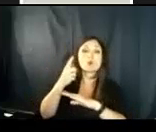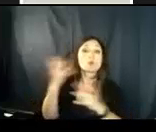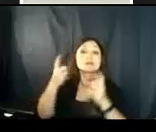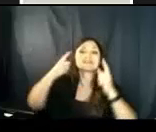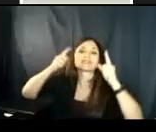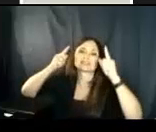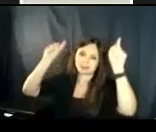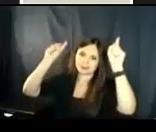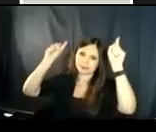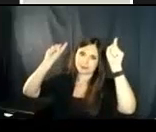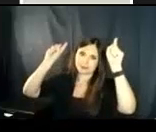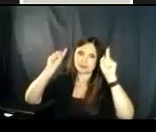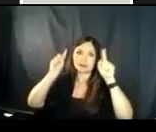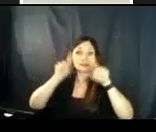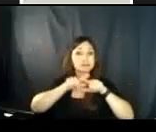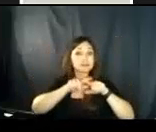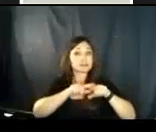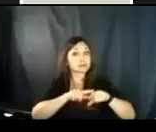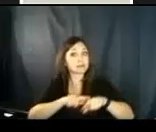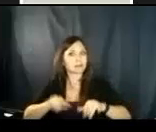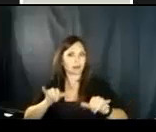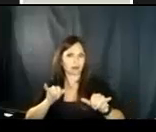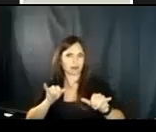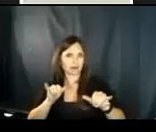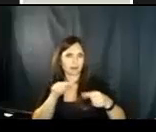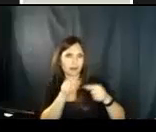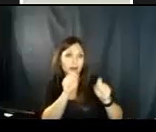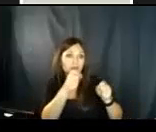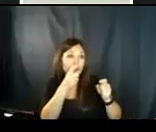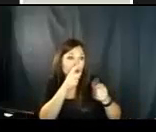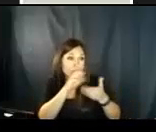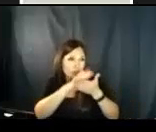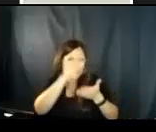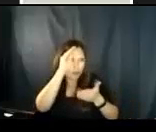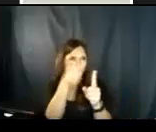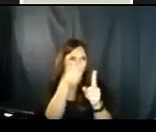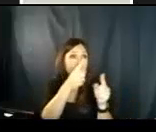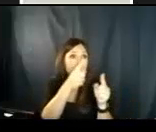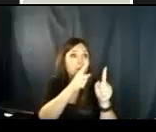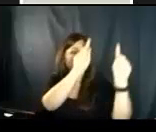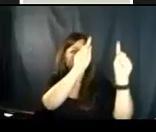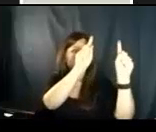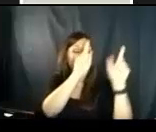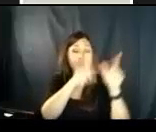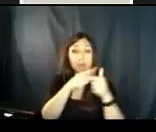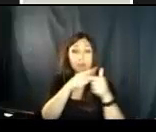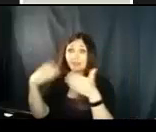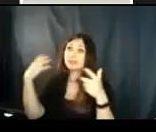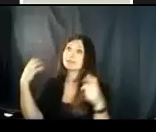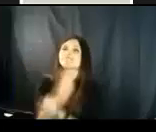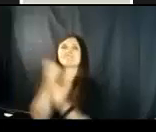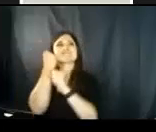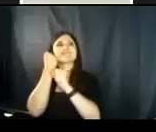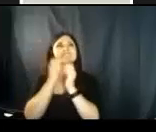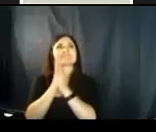at the same time, you want to make sure that if they were able to accomplish the learning goal, that you're celebrating with them. And believe me,